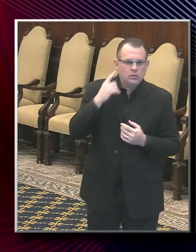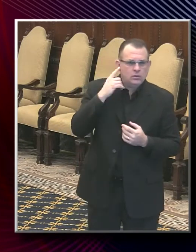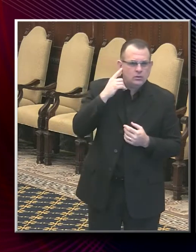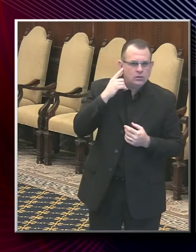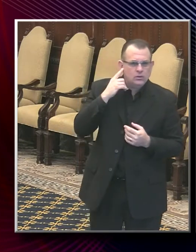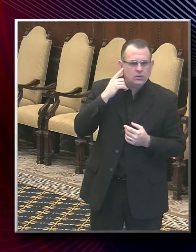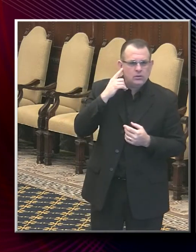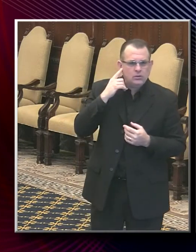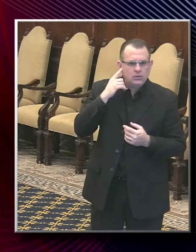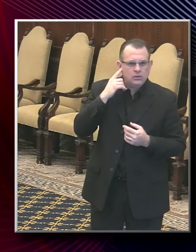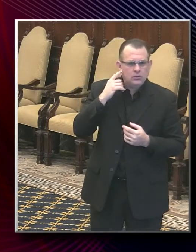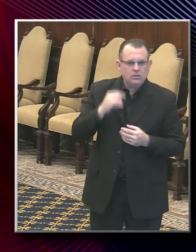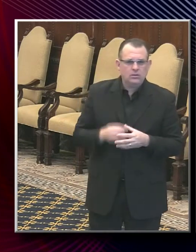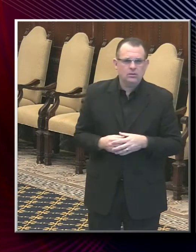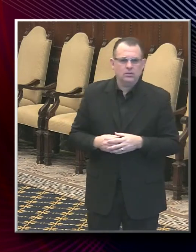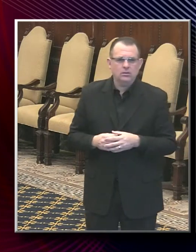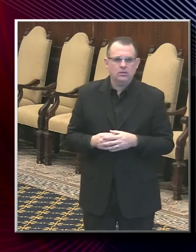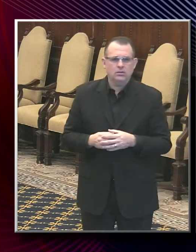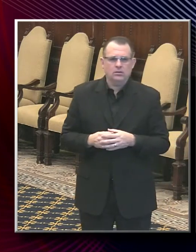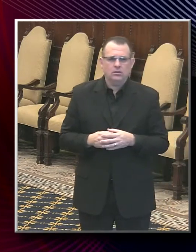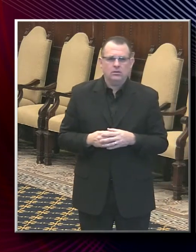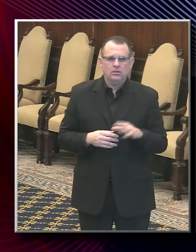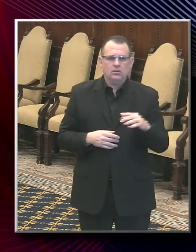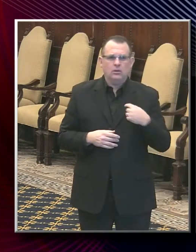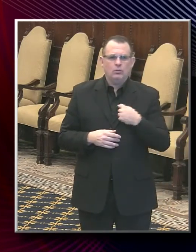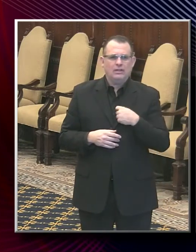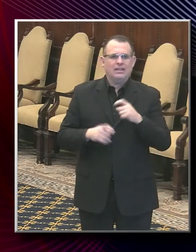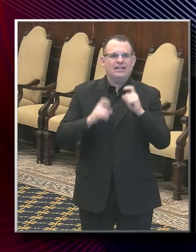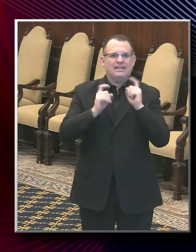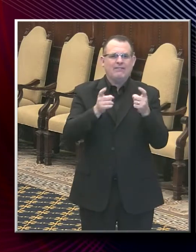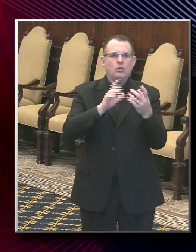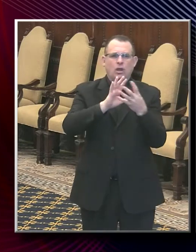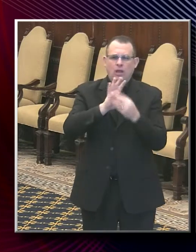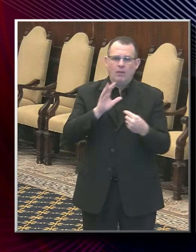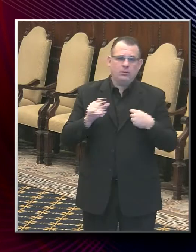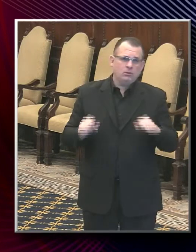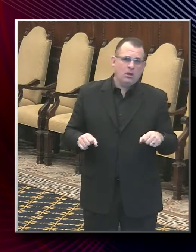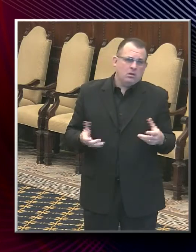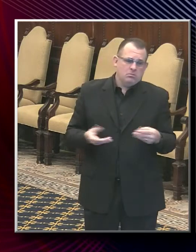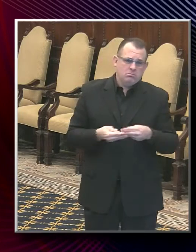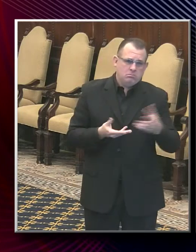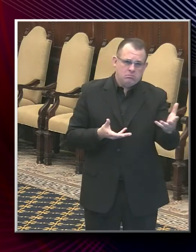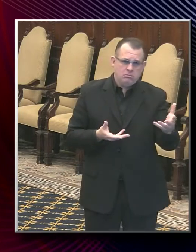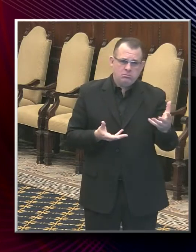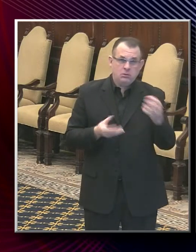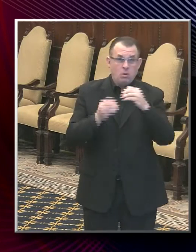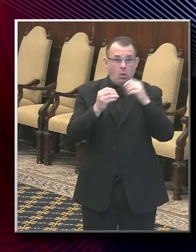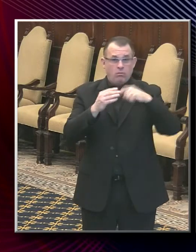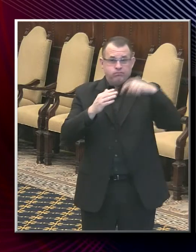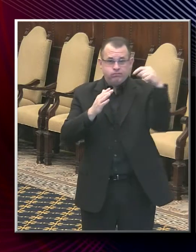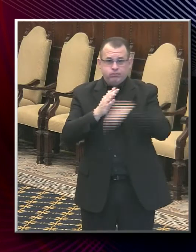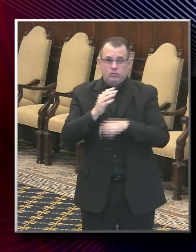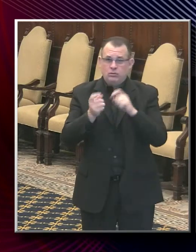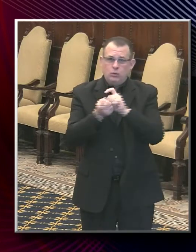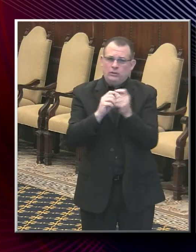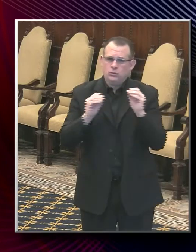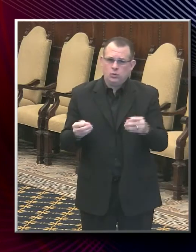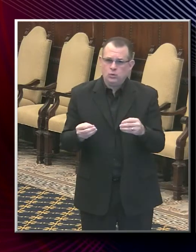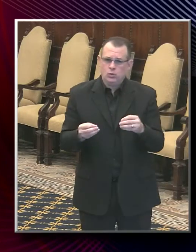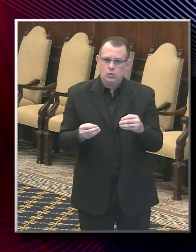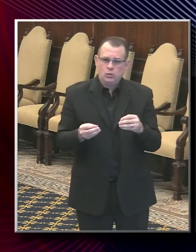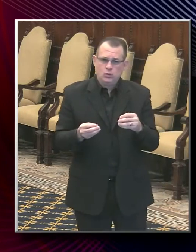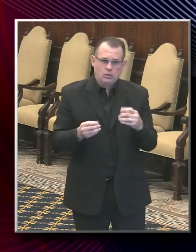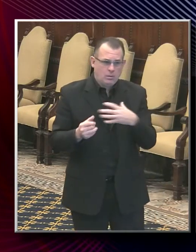We can certainly get you a copy, but no significant changes. Mayor, did you have anything to add? Not that I'm aware